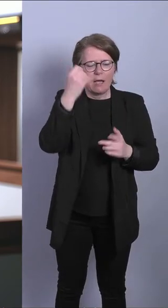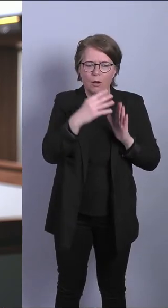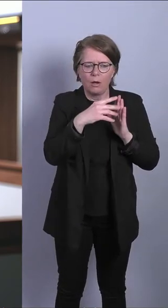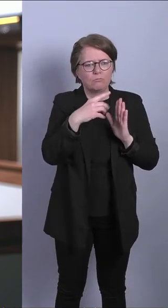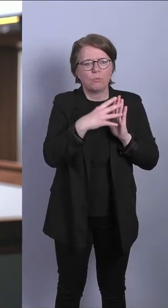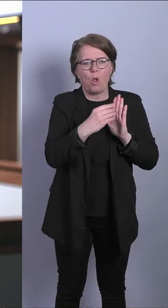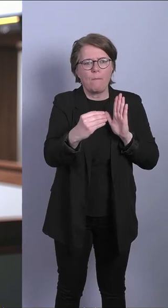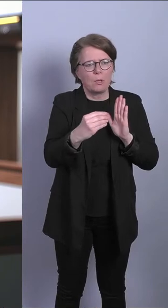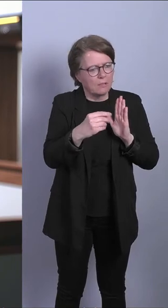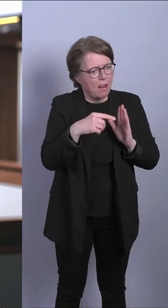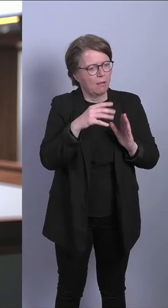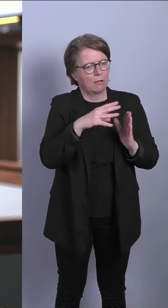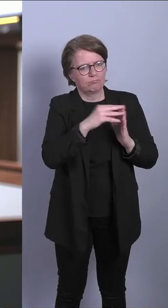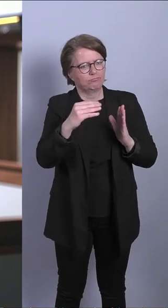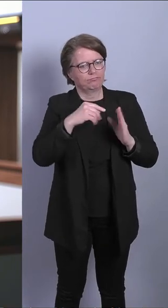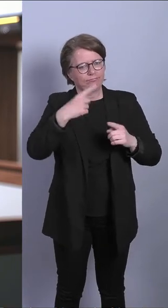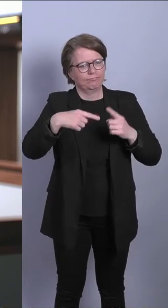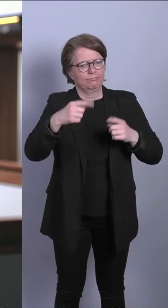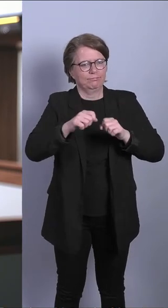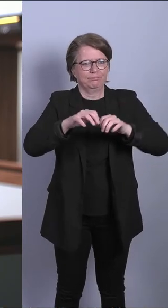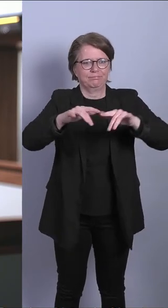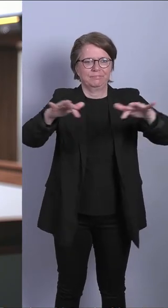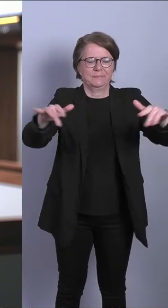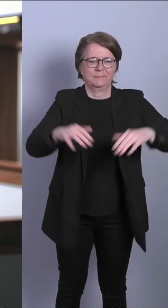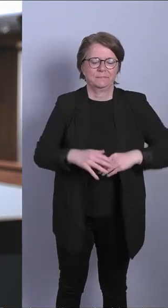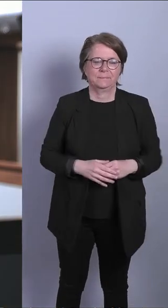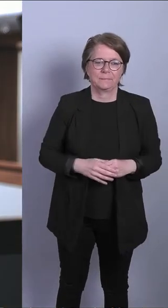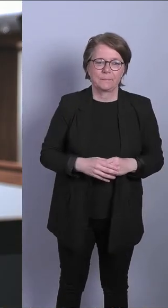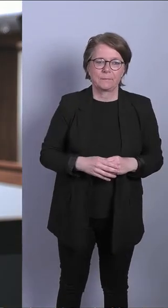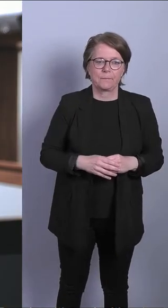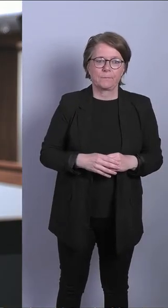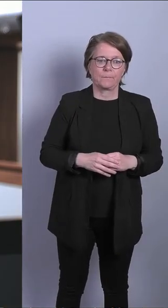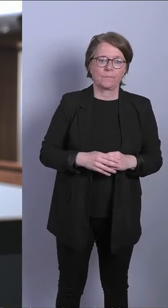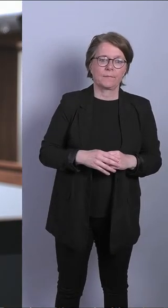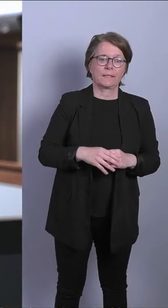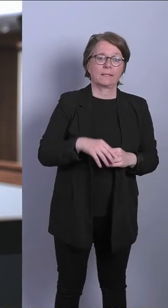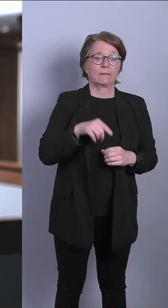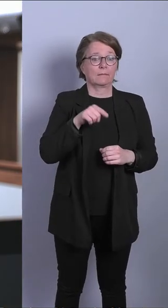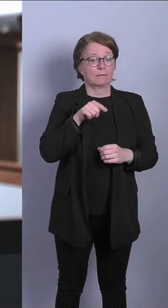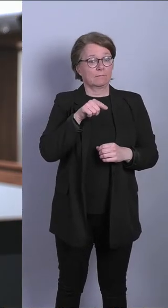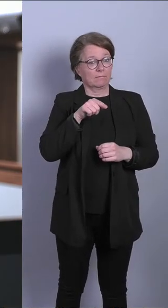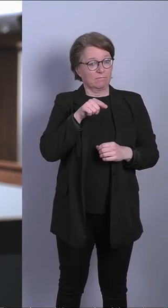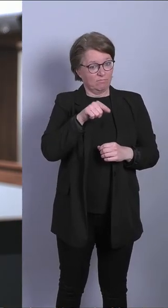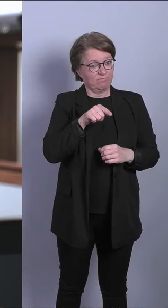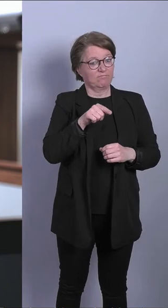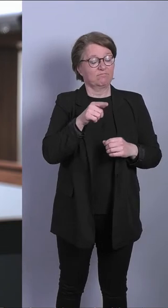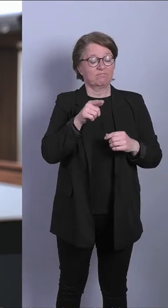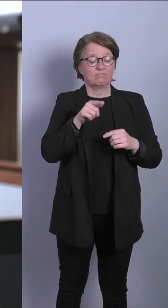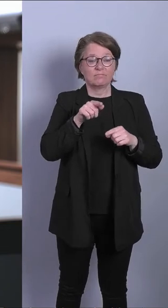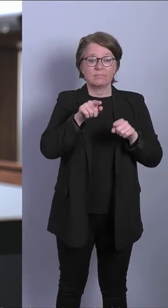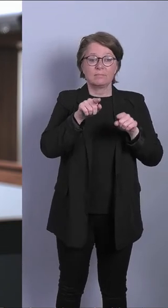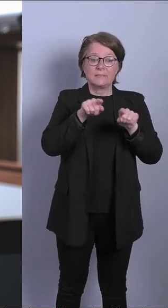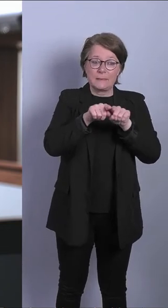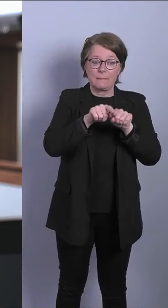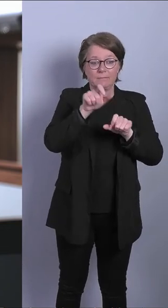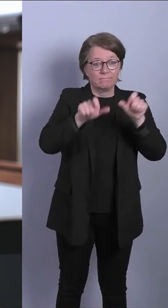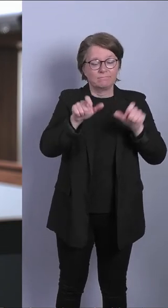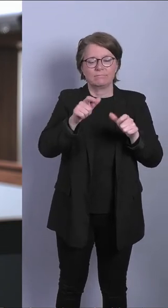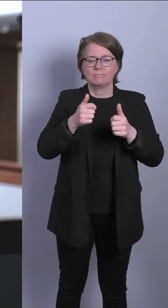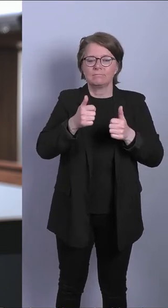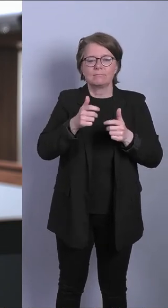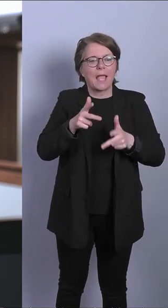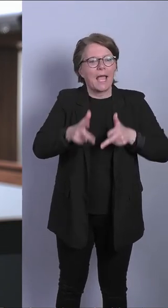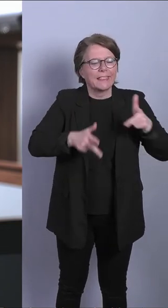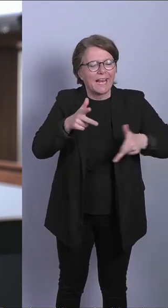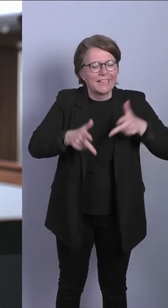You, dear volunteers, you're not only a great role model yourselves, you also support the athletes of the Special Olympic World Games